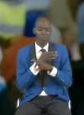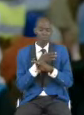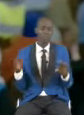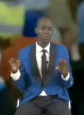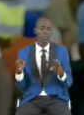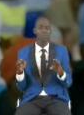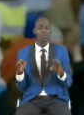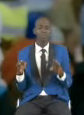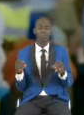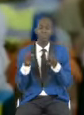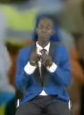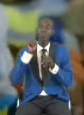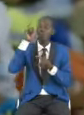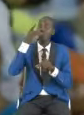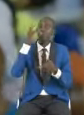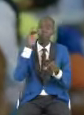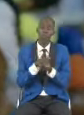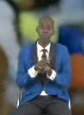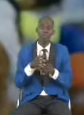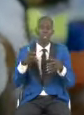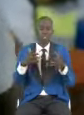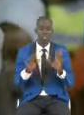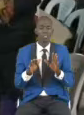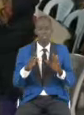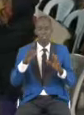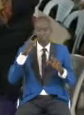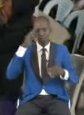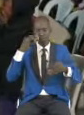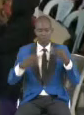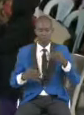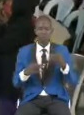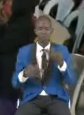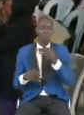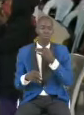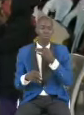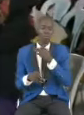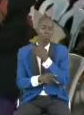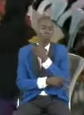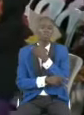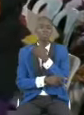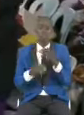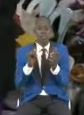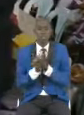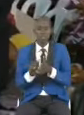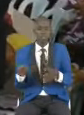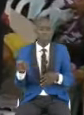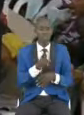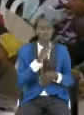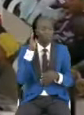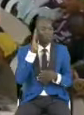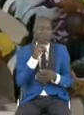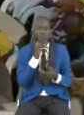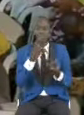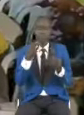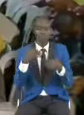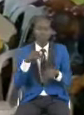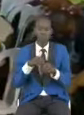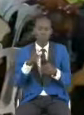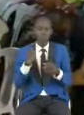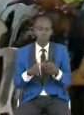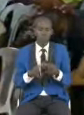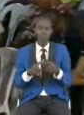you promise, let judgment pass over, that they will not come into judgment, into